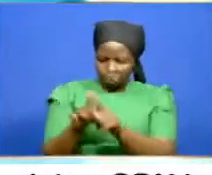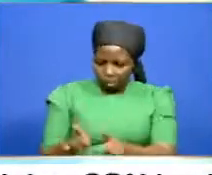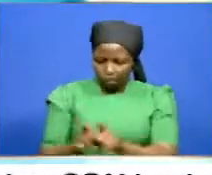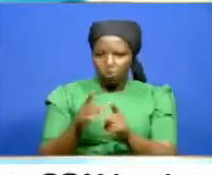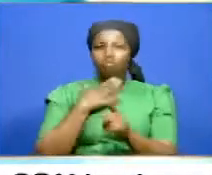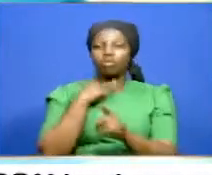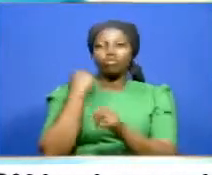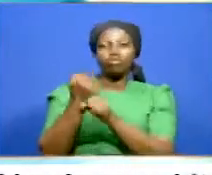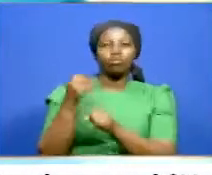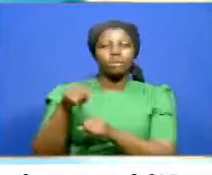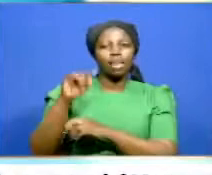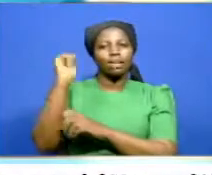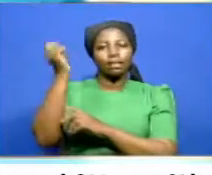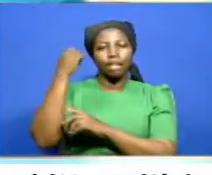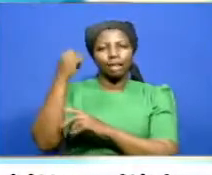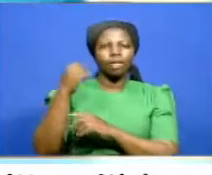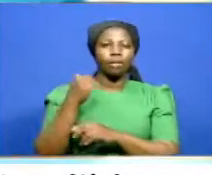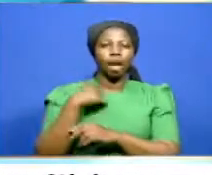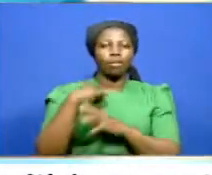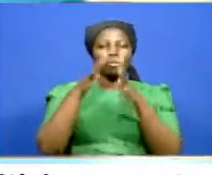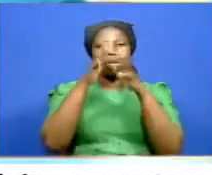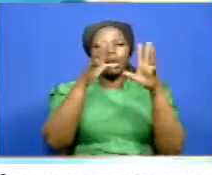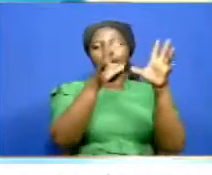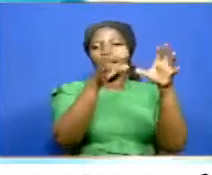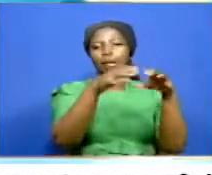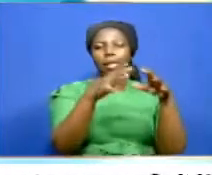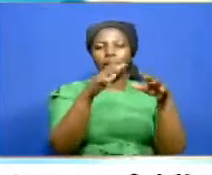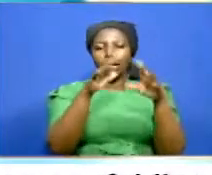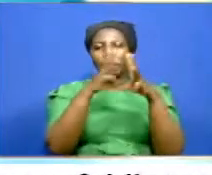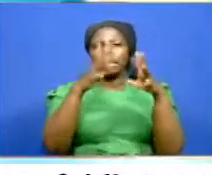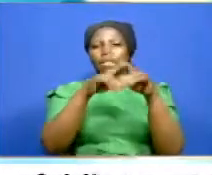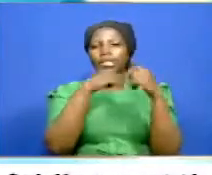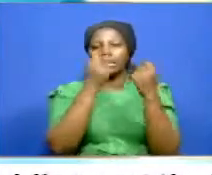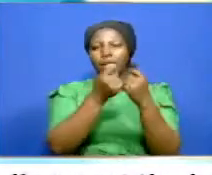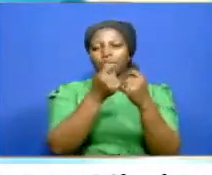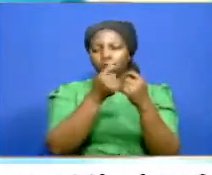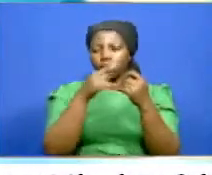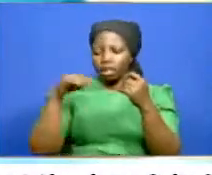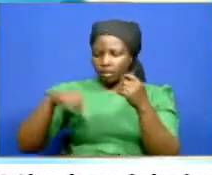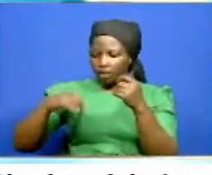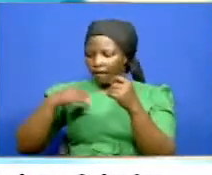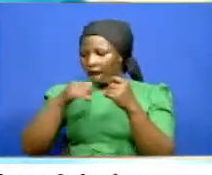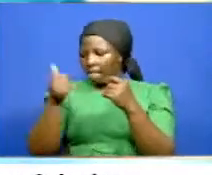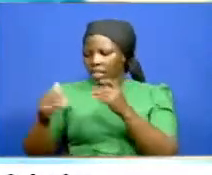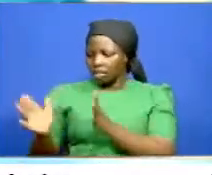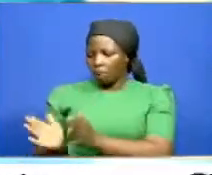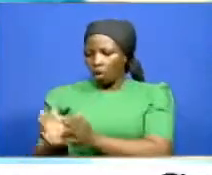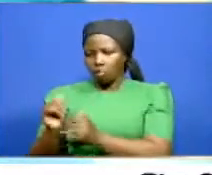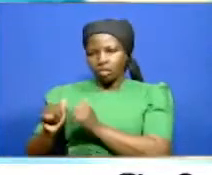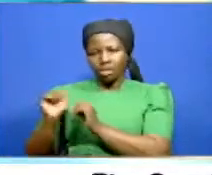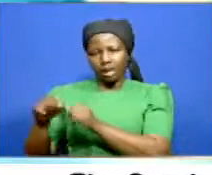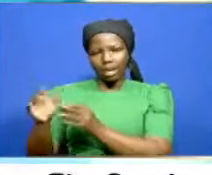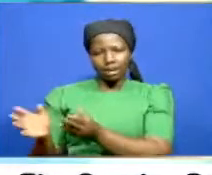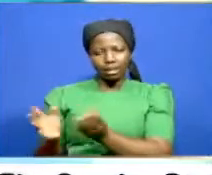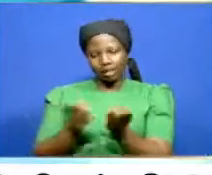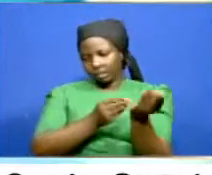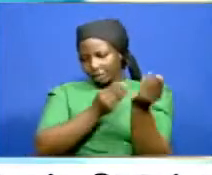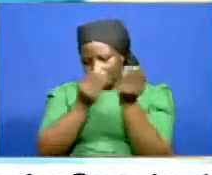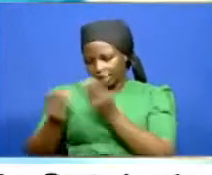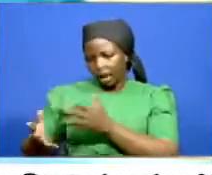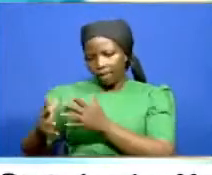mm-hmm. bigger dreams and maybe bigger structure, and that can offer you all the support in terms of even coaching, in terms of